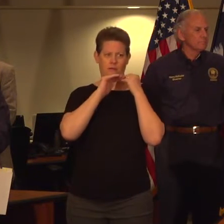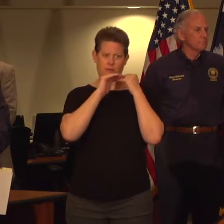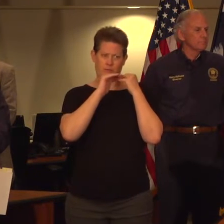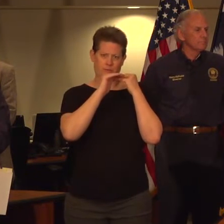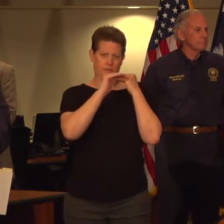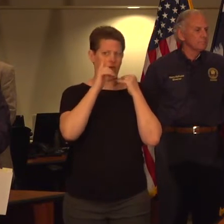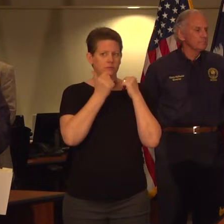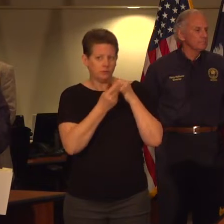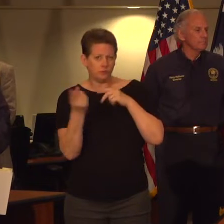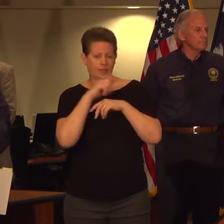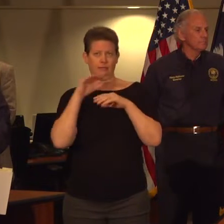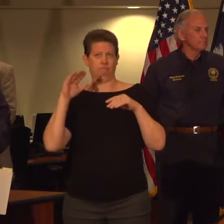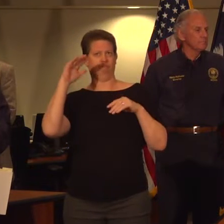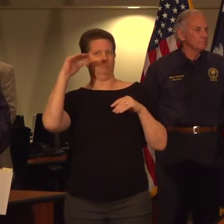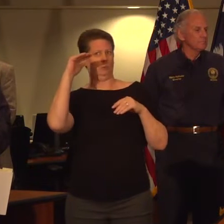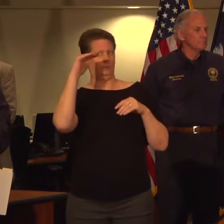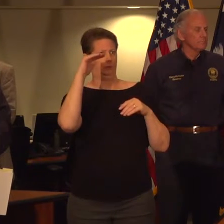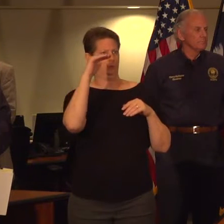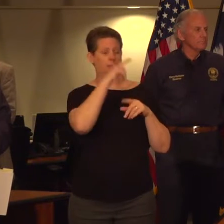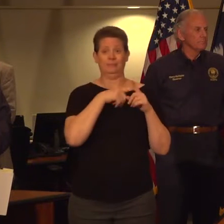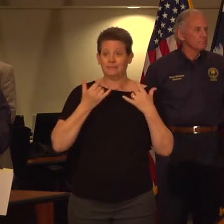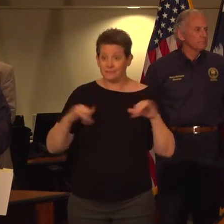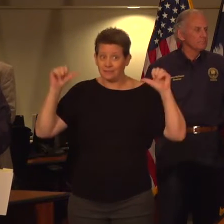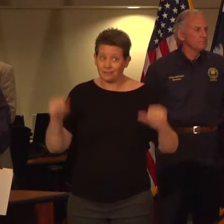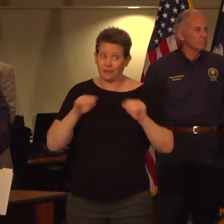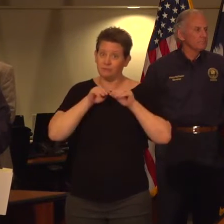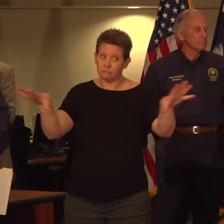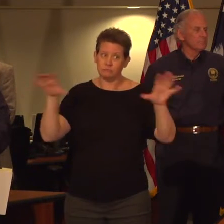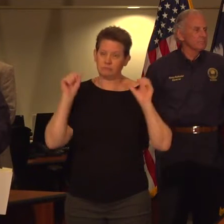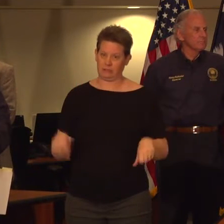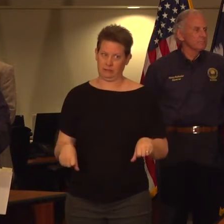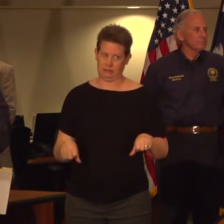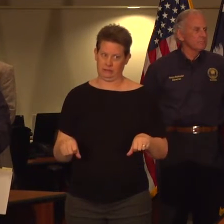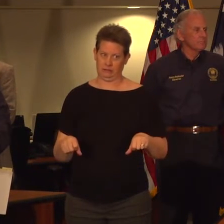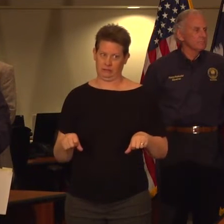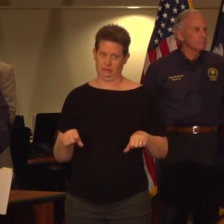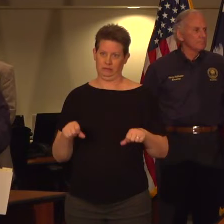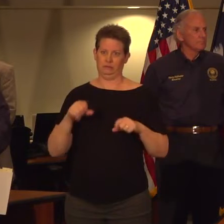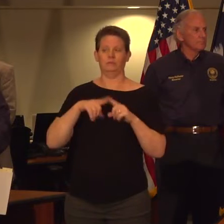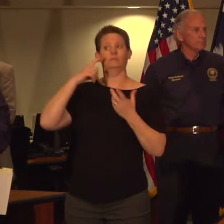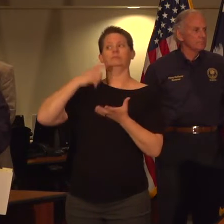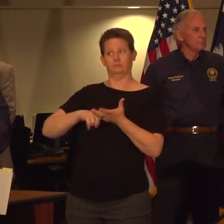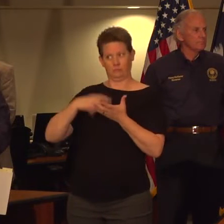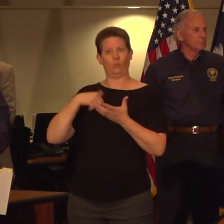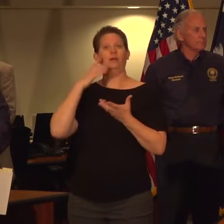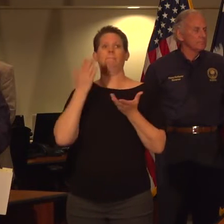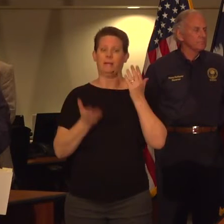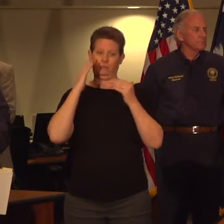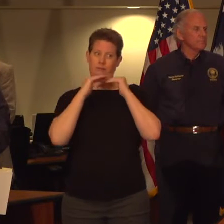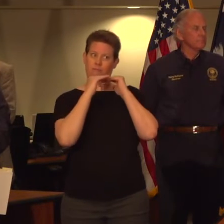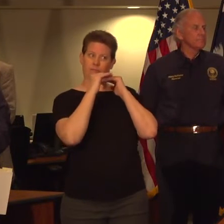now, and that the risk of transmission, however, still remains high despite early indications of a potential plateau.